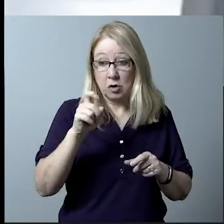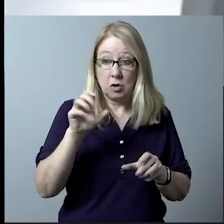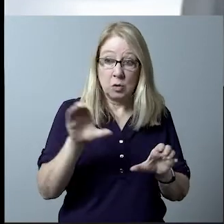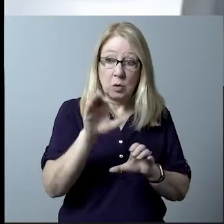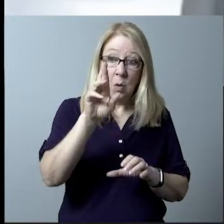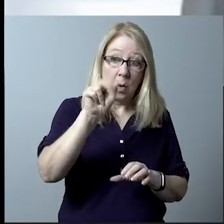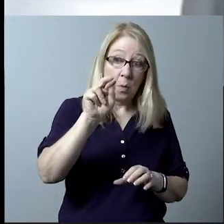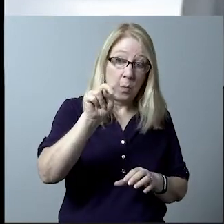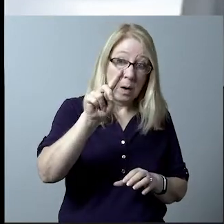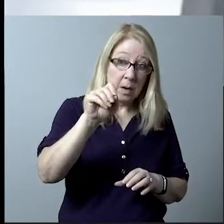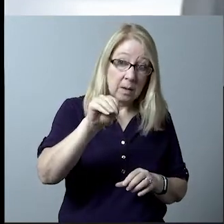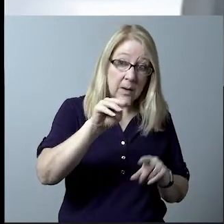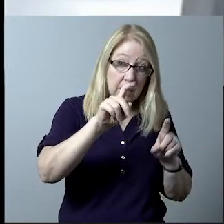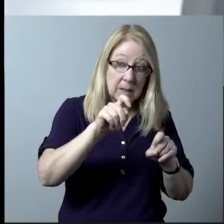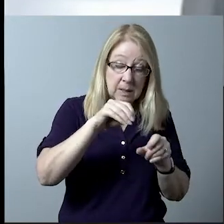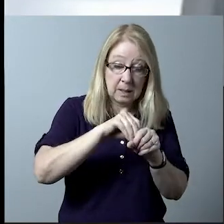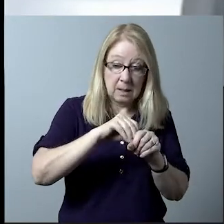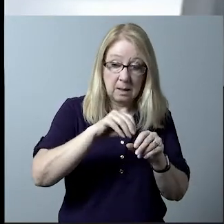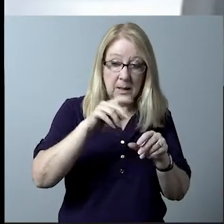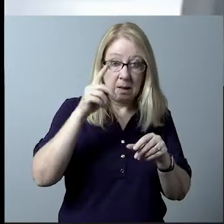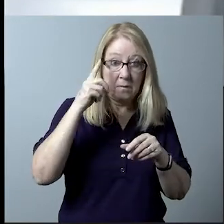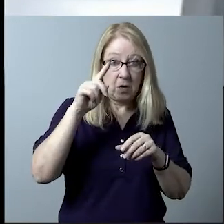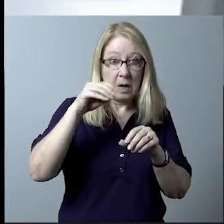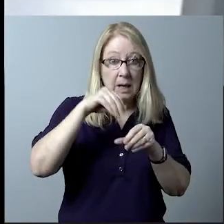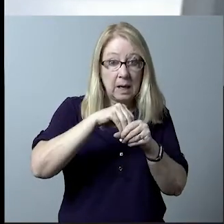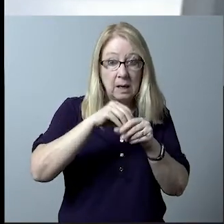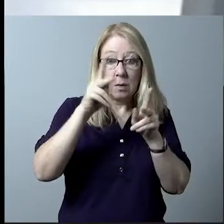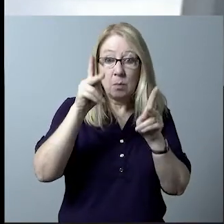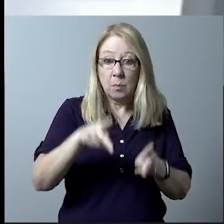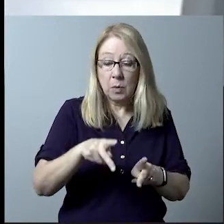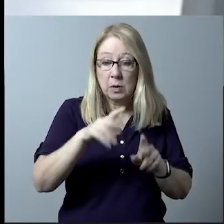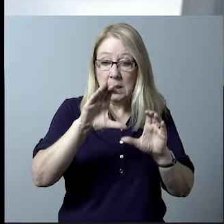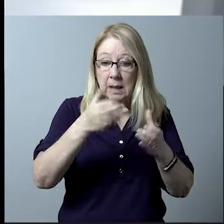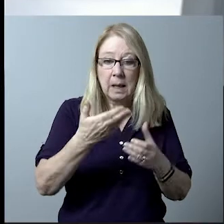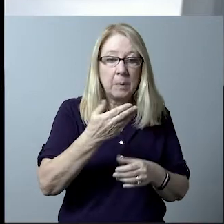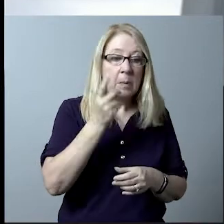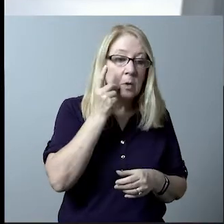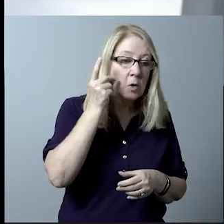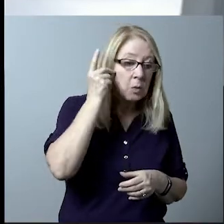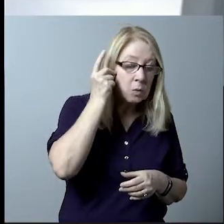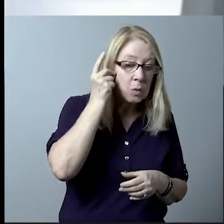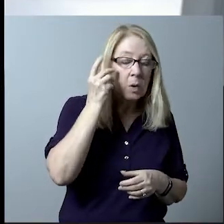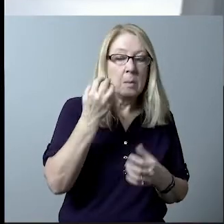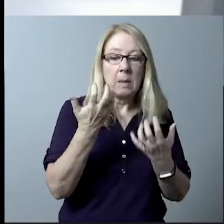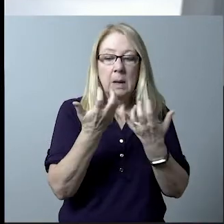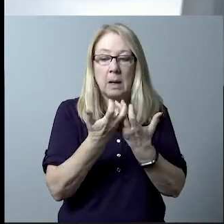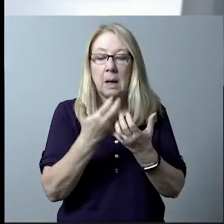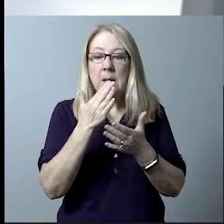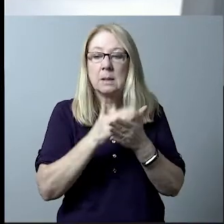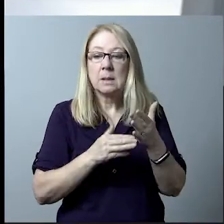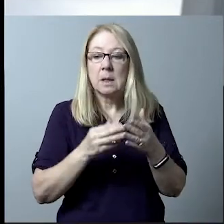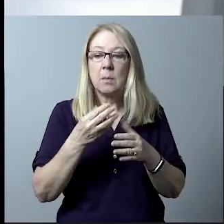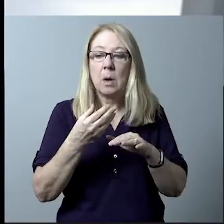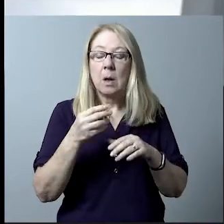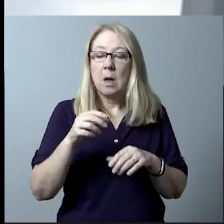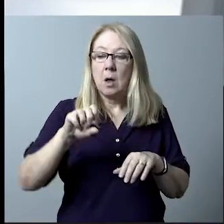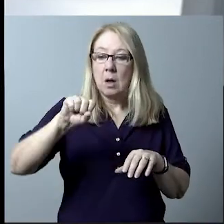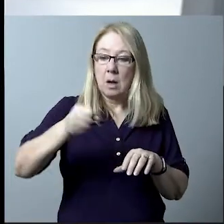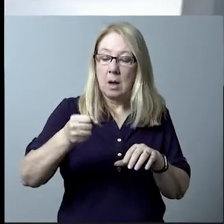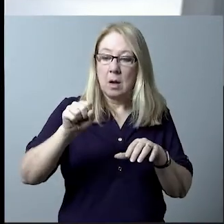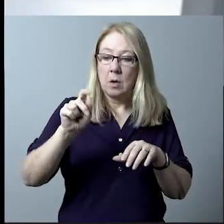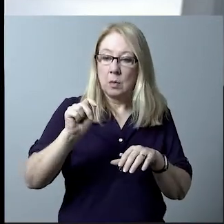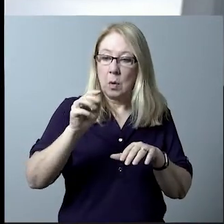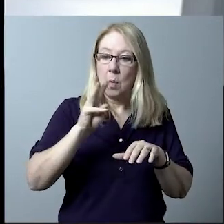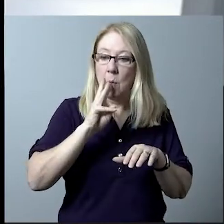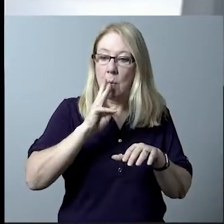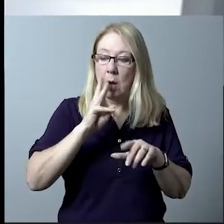at right now is, do we do some random testing of in-person classes? I'm looking at our residence halls, and then looking at a combination of doing some